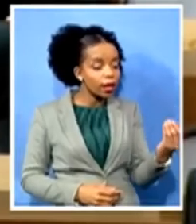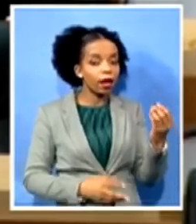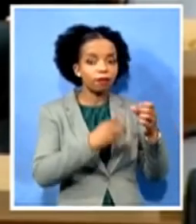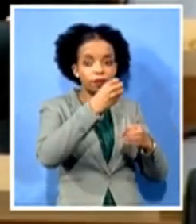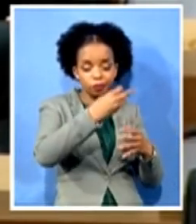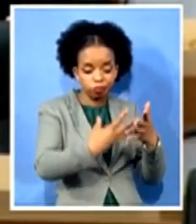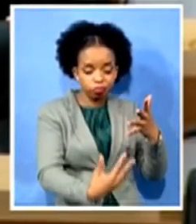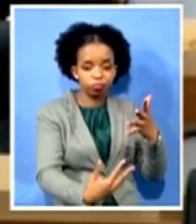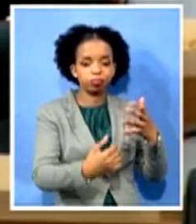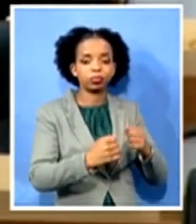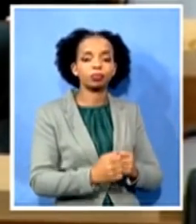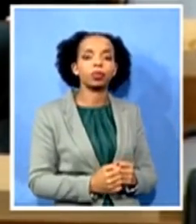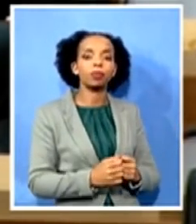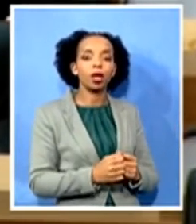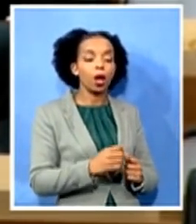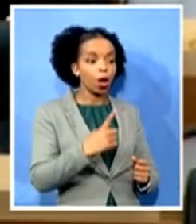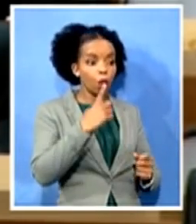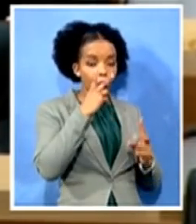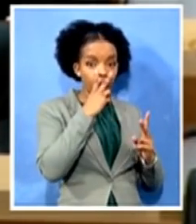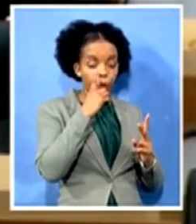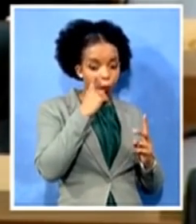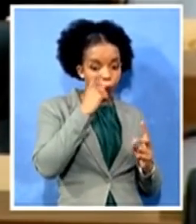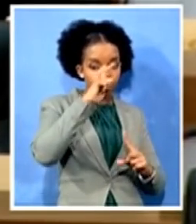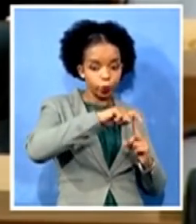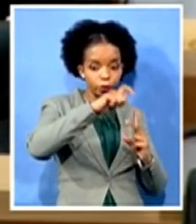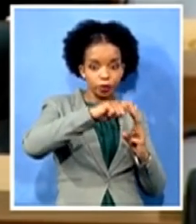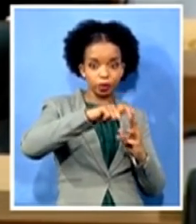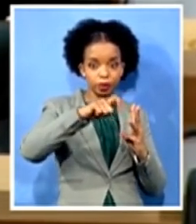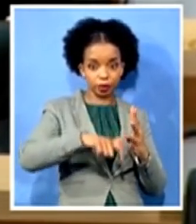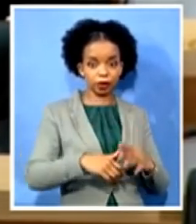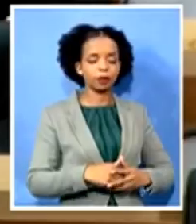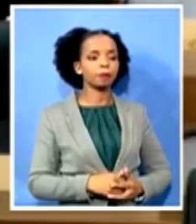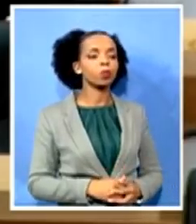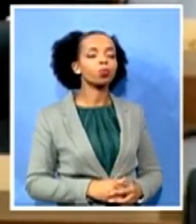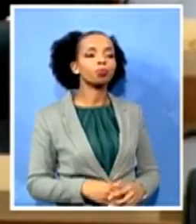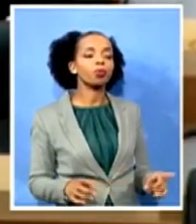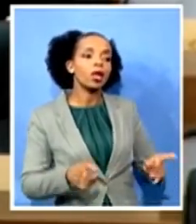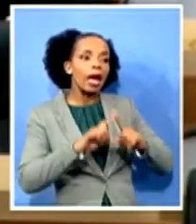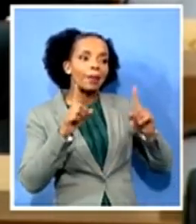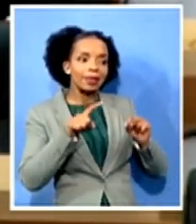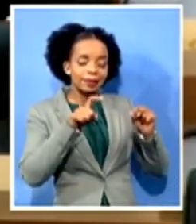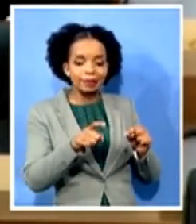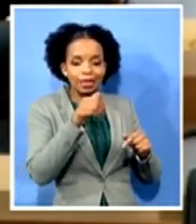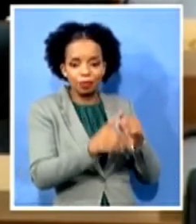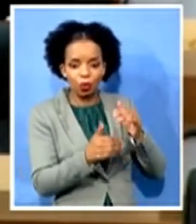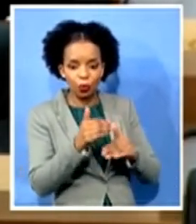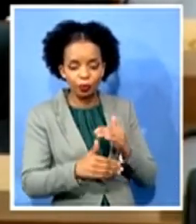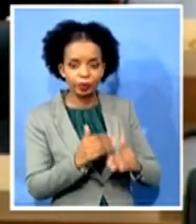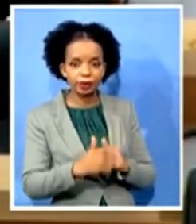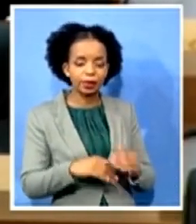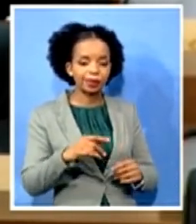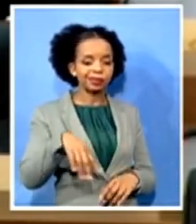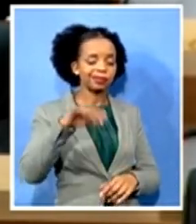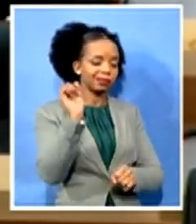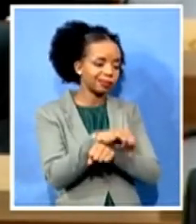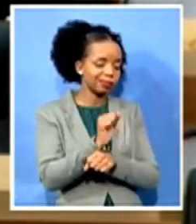That process was abandoned for whatever reason. That is also a matter of public record. Now,